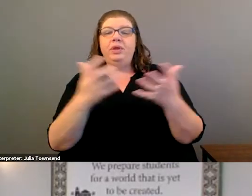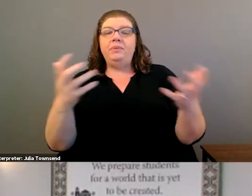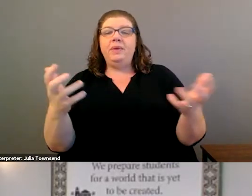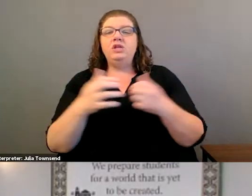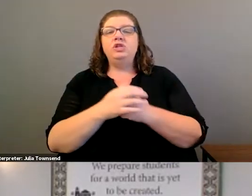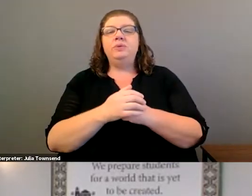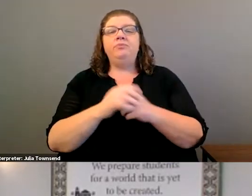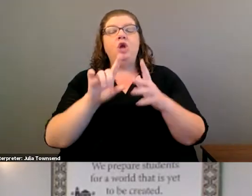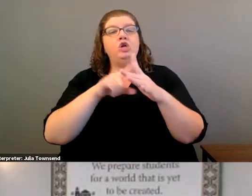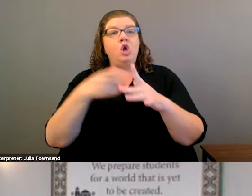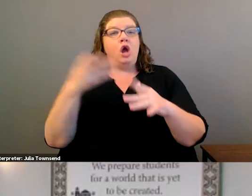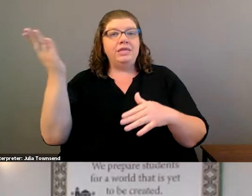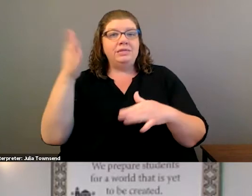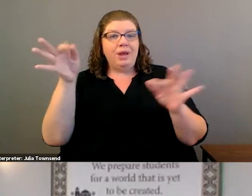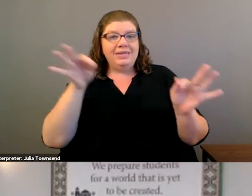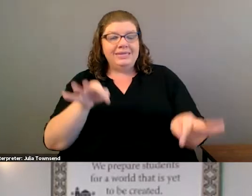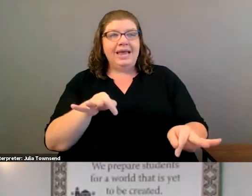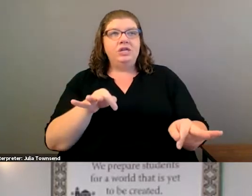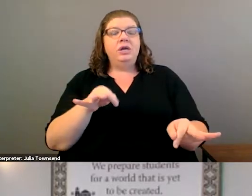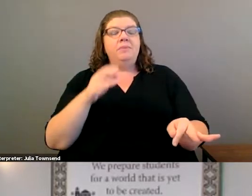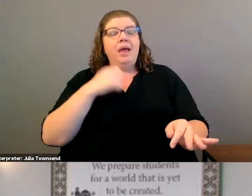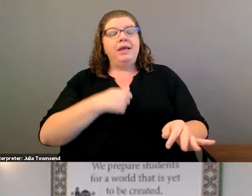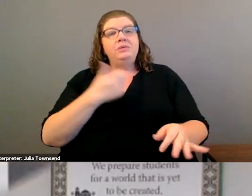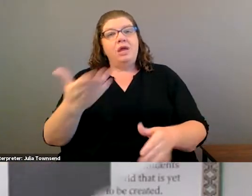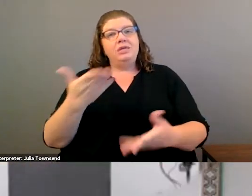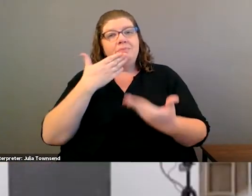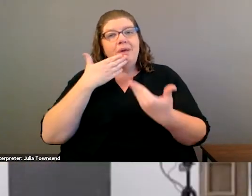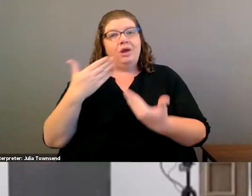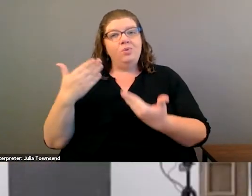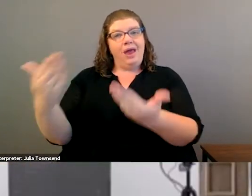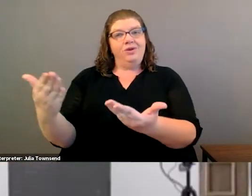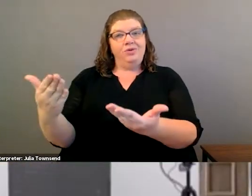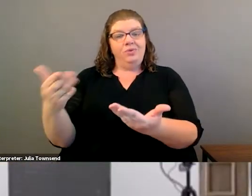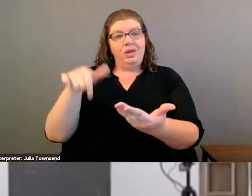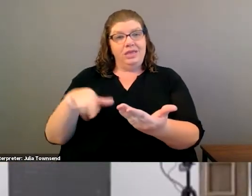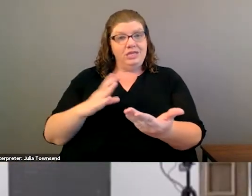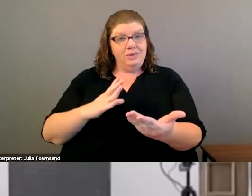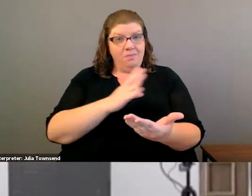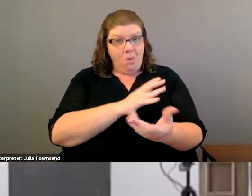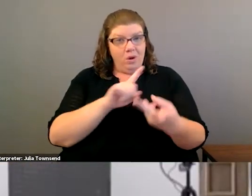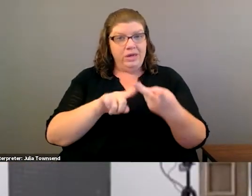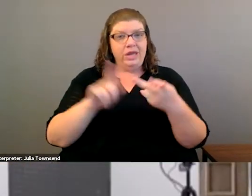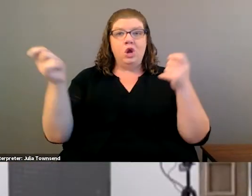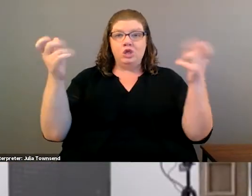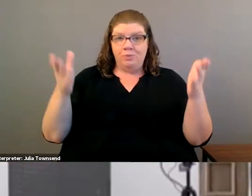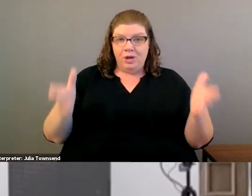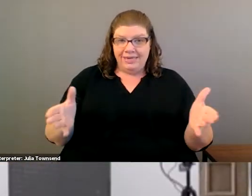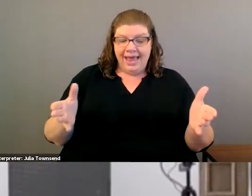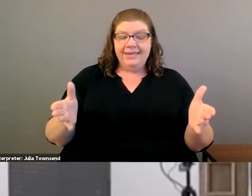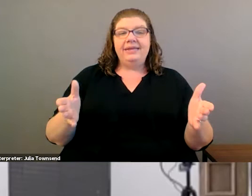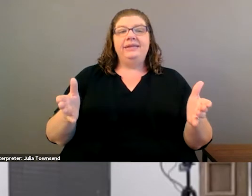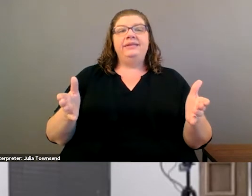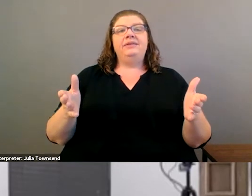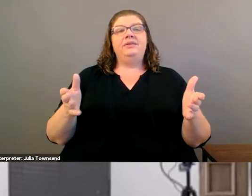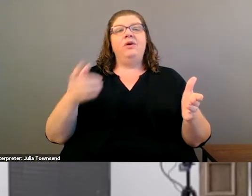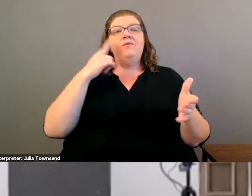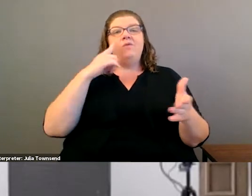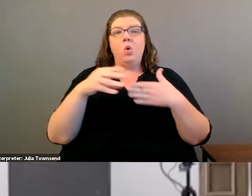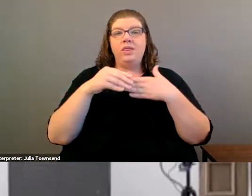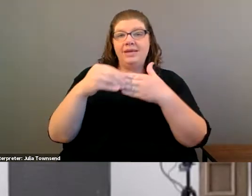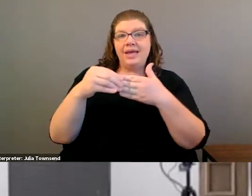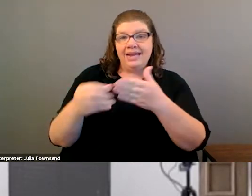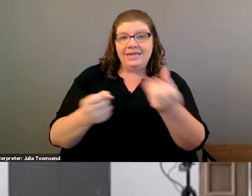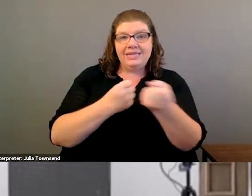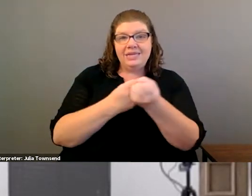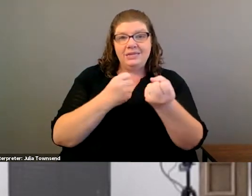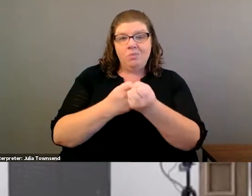this presentation by expressing my gratitude to this board and our superintendent for the guidance and support